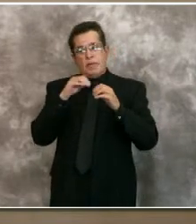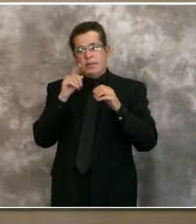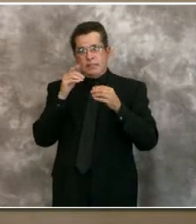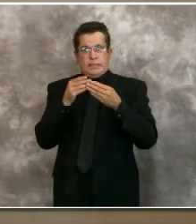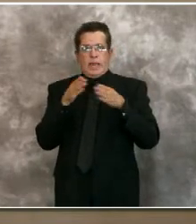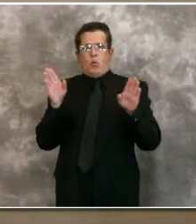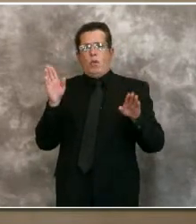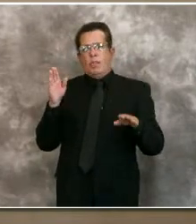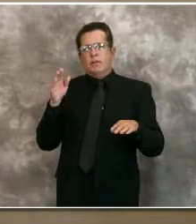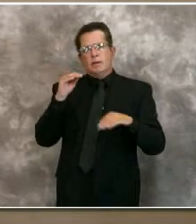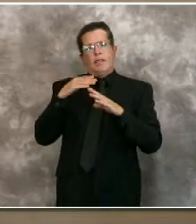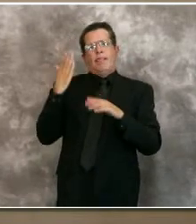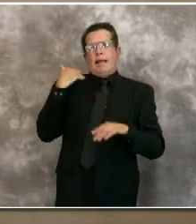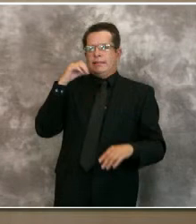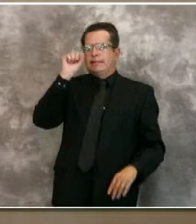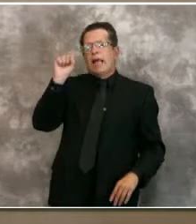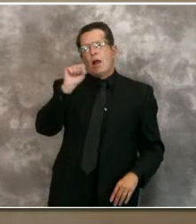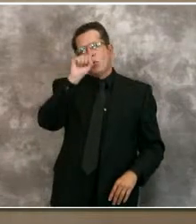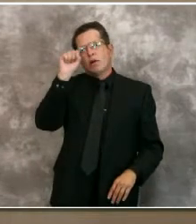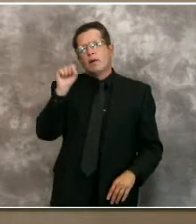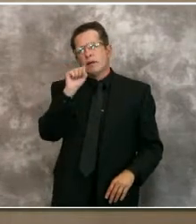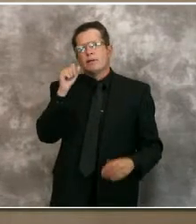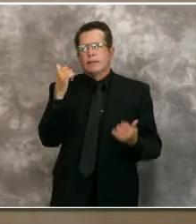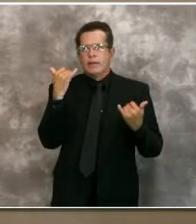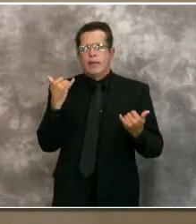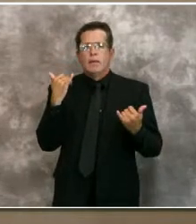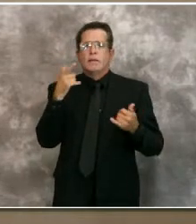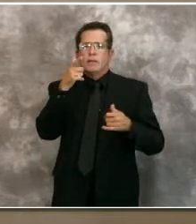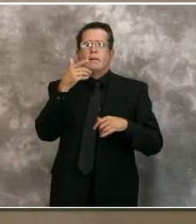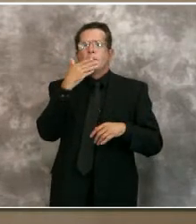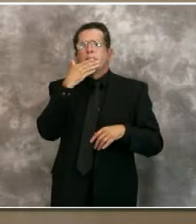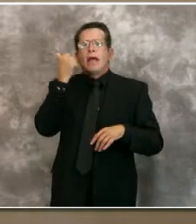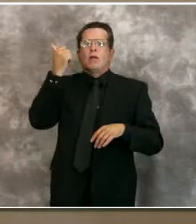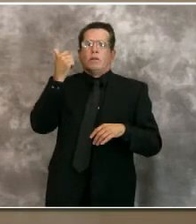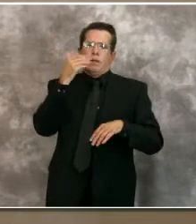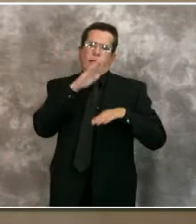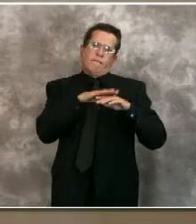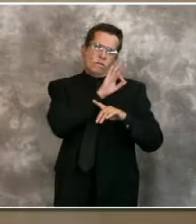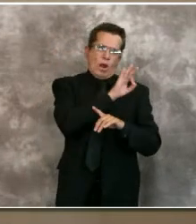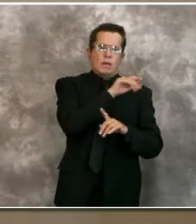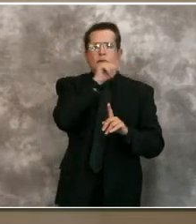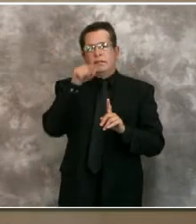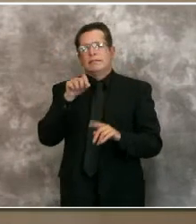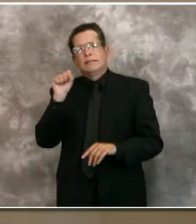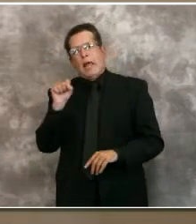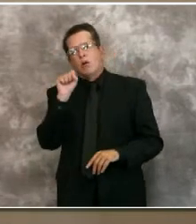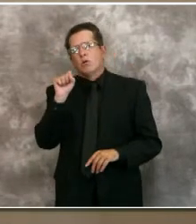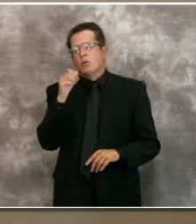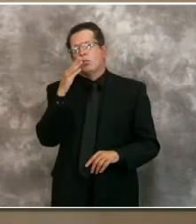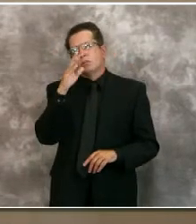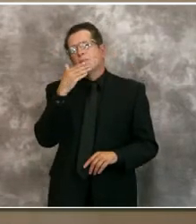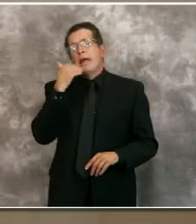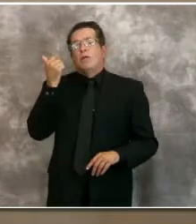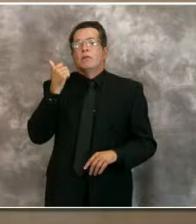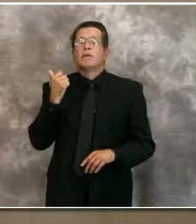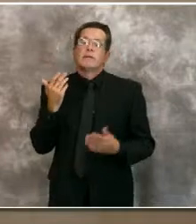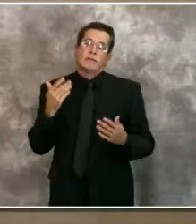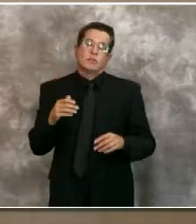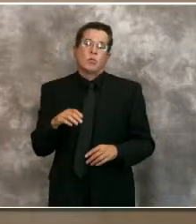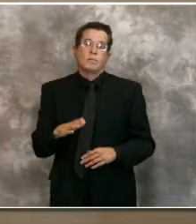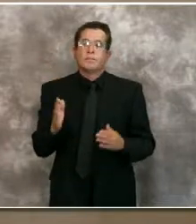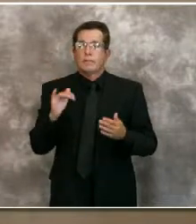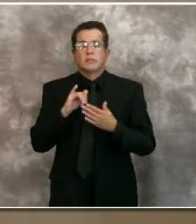on Saturday, things were much better in the gas lamp in downtown. Thank you.